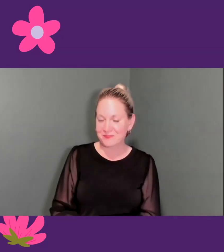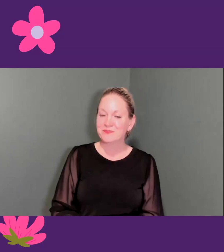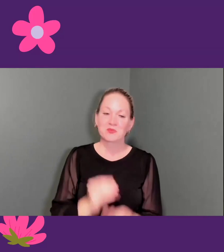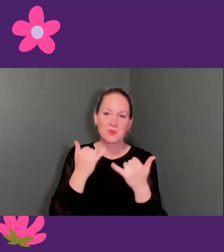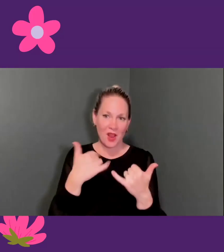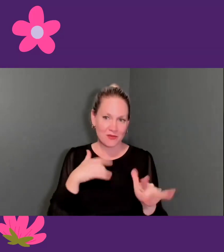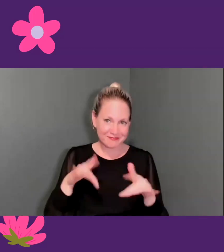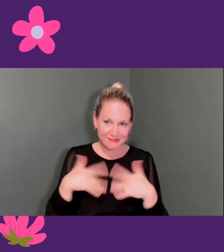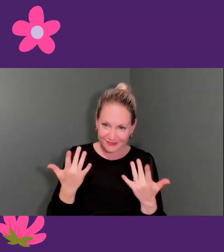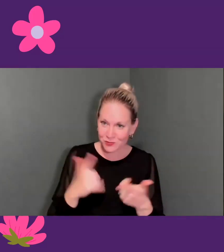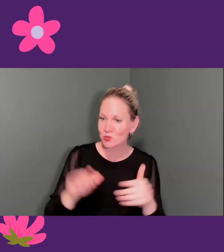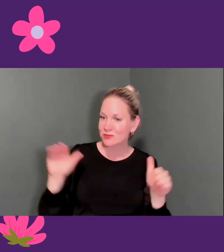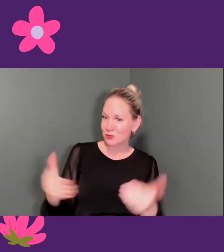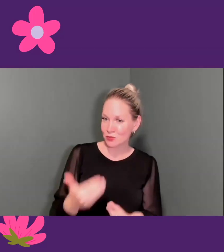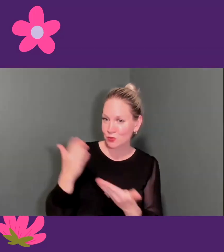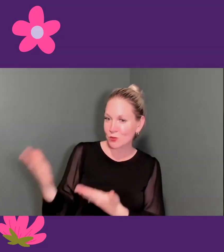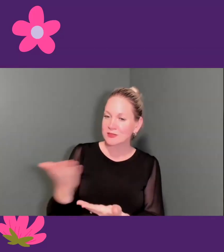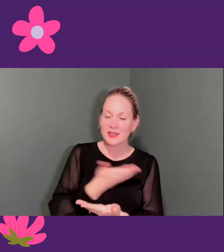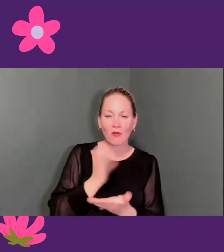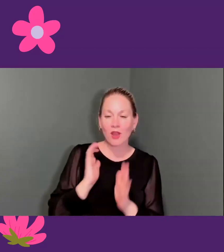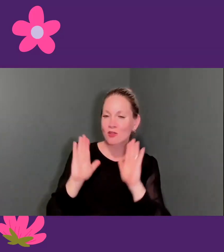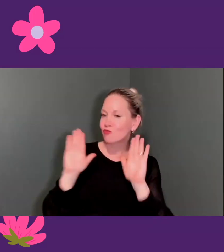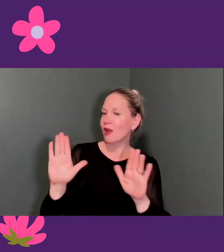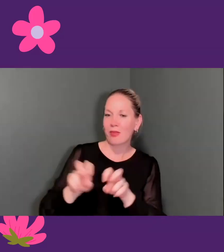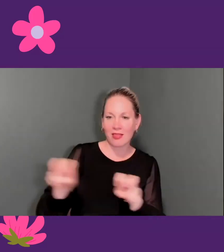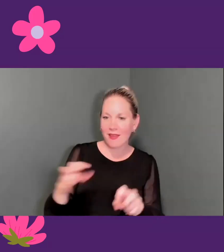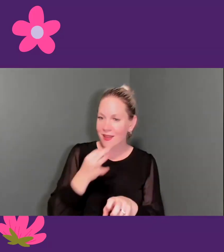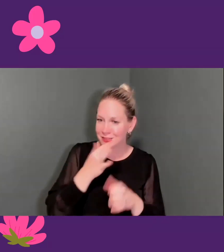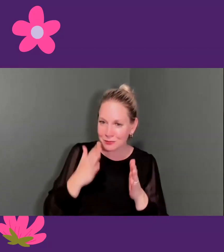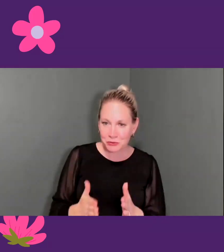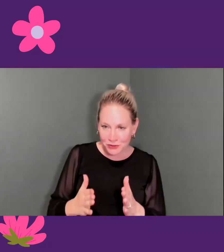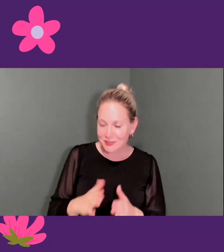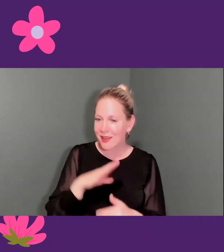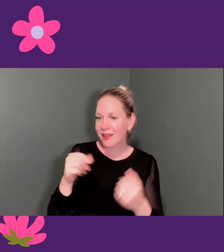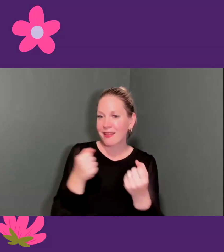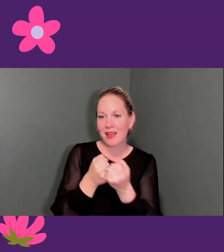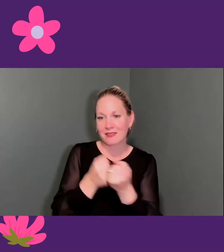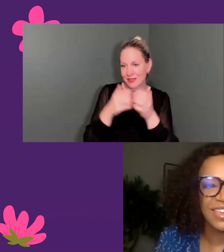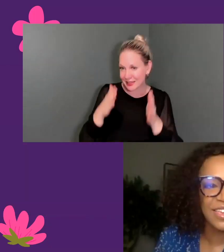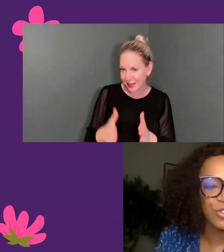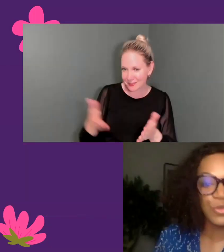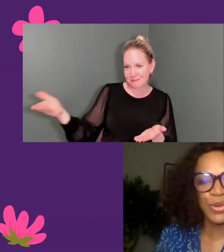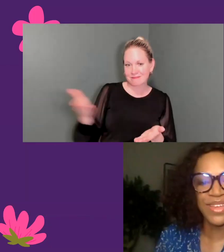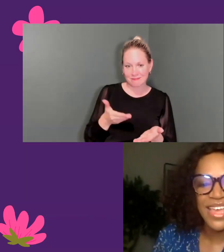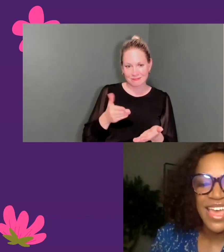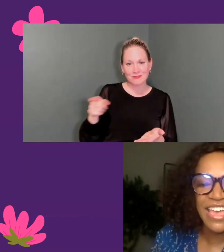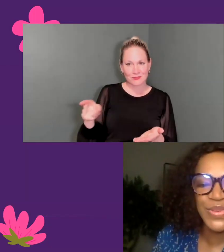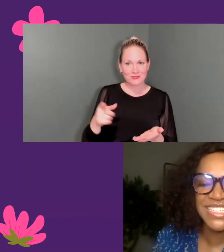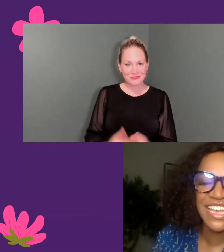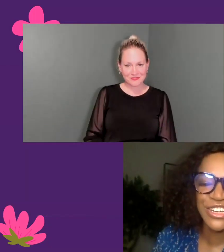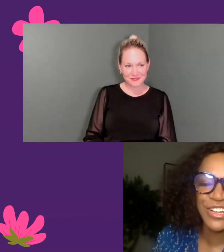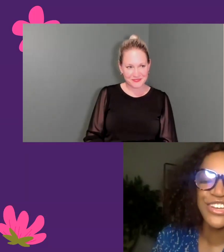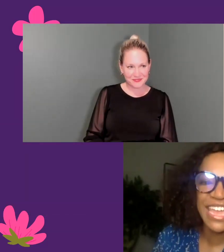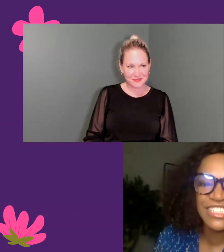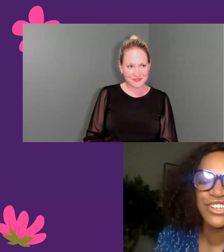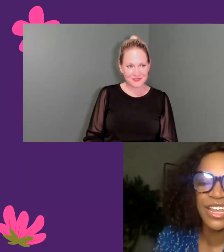pleasure to bring our incredible panel of experts and breast cancer advocates to the room. As we